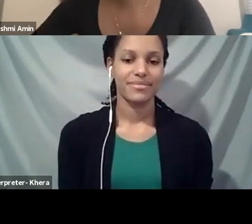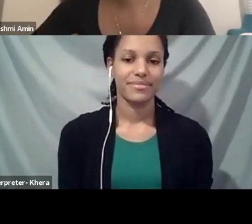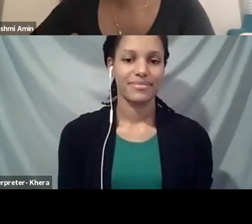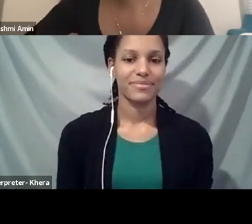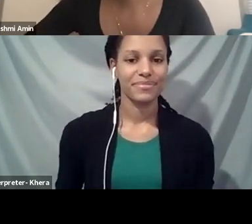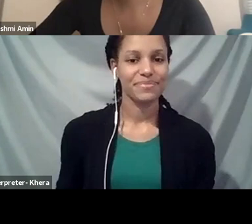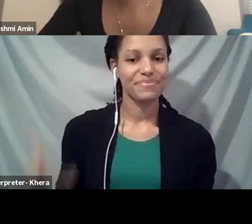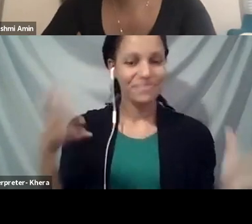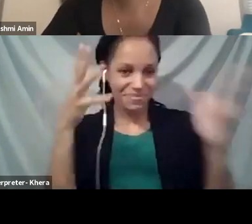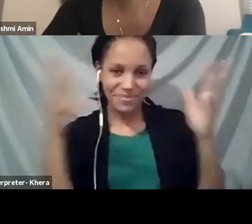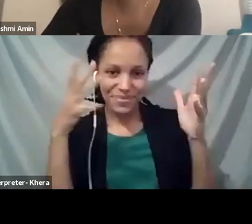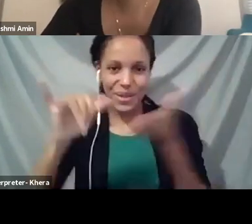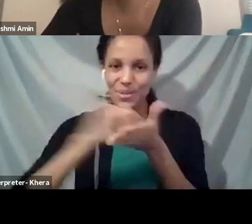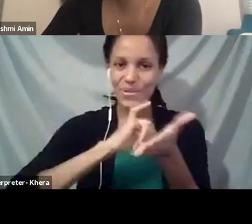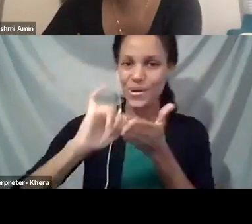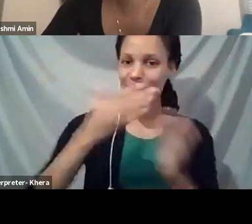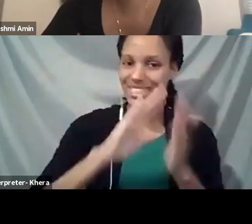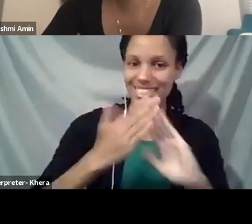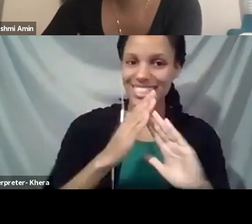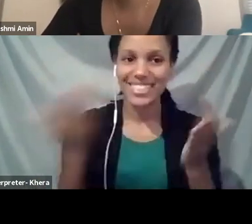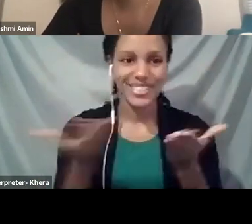Yay, New York City.